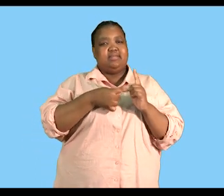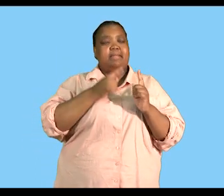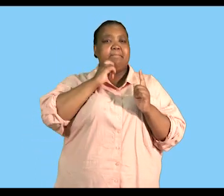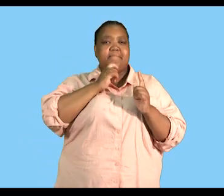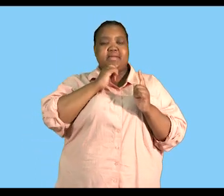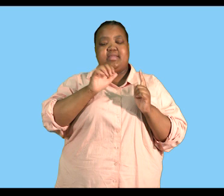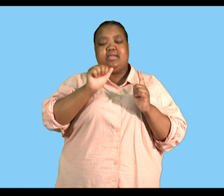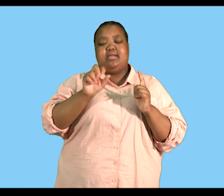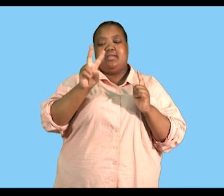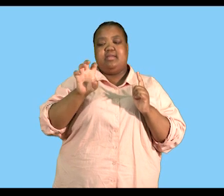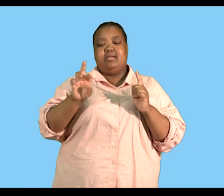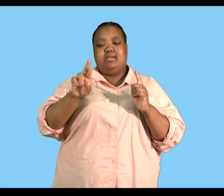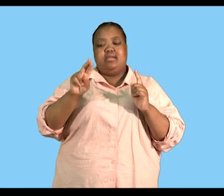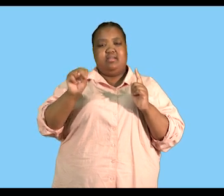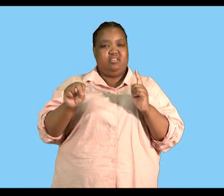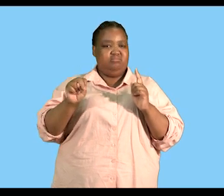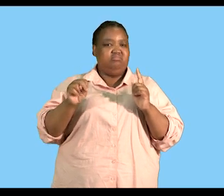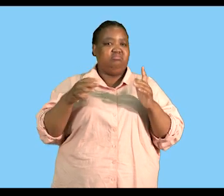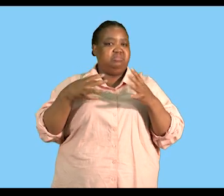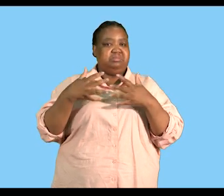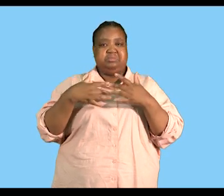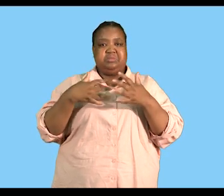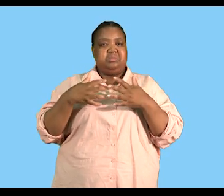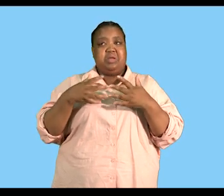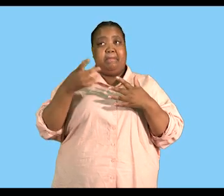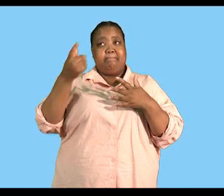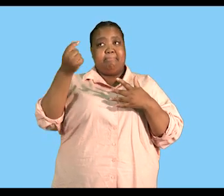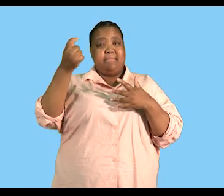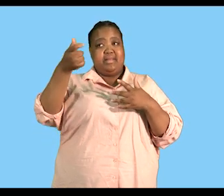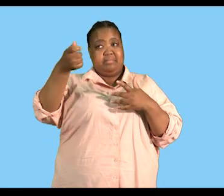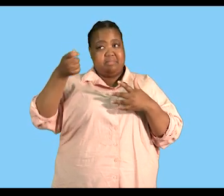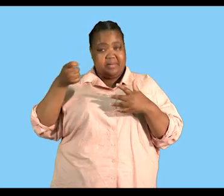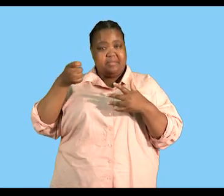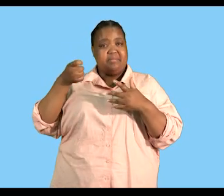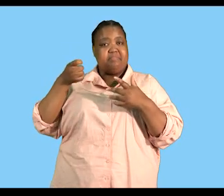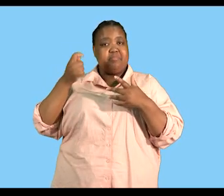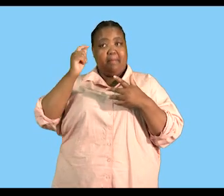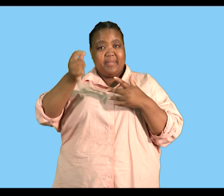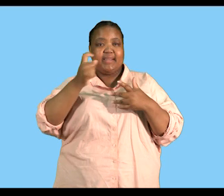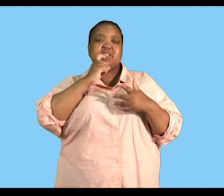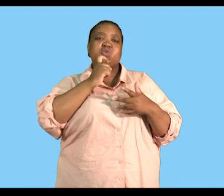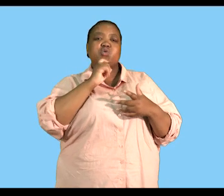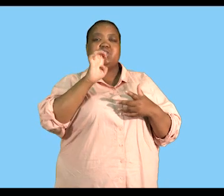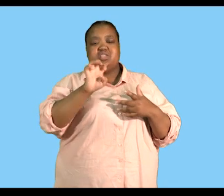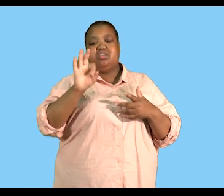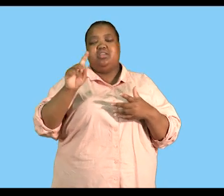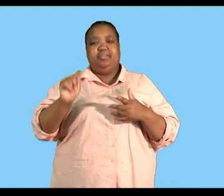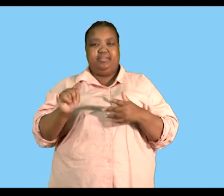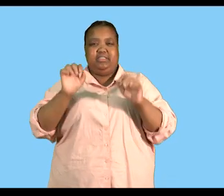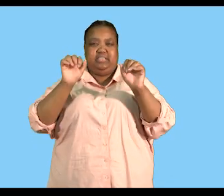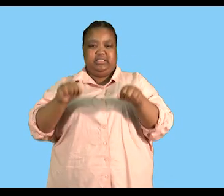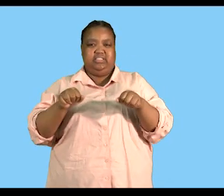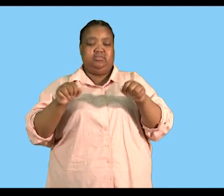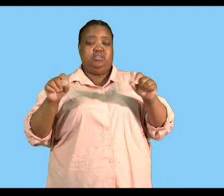on using EFT for any transaction. Table 2 below shows the transaction fees that will